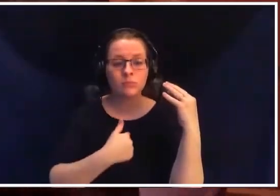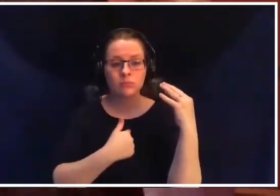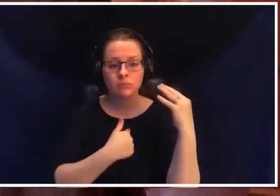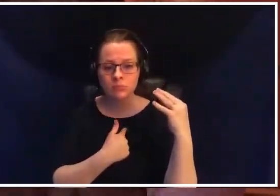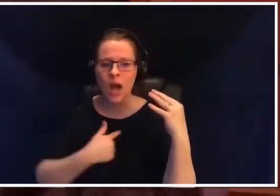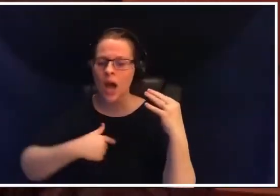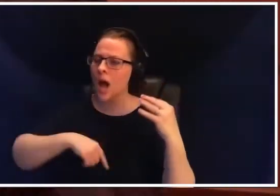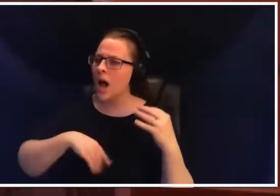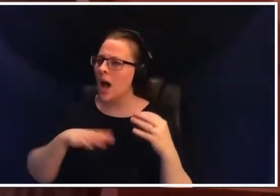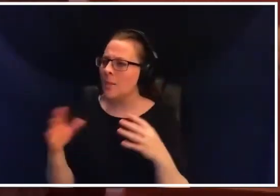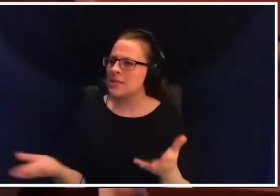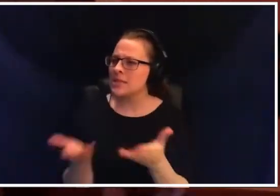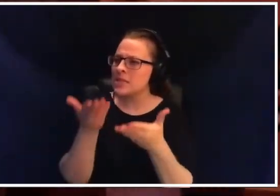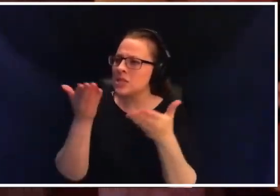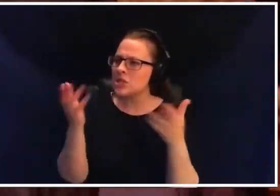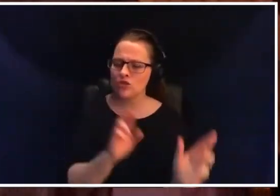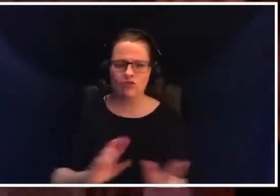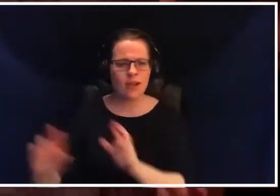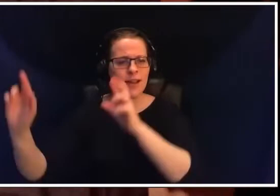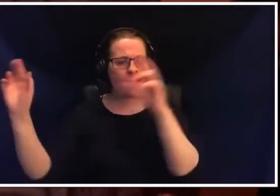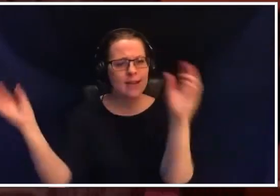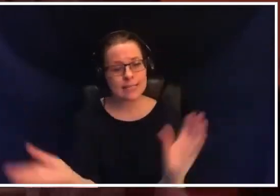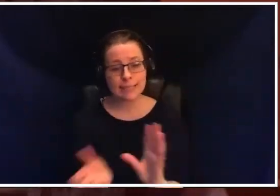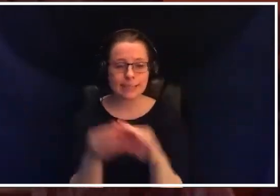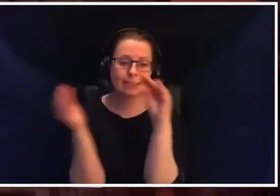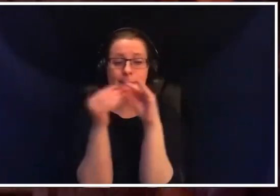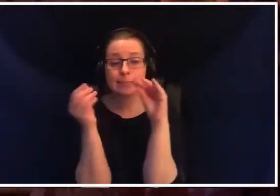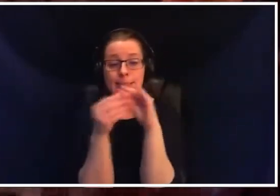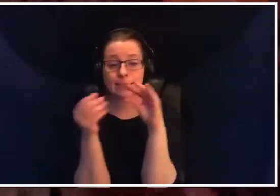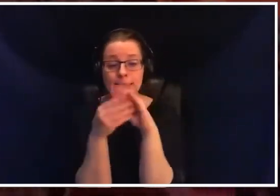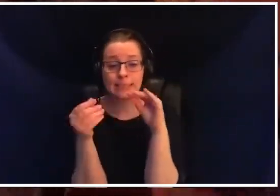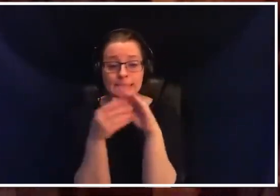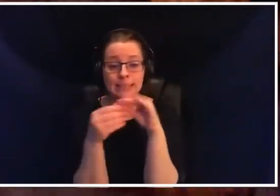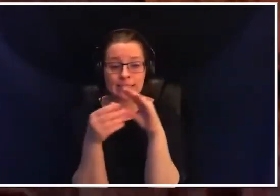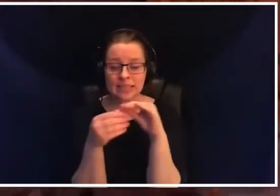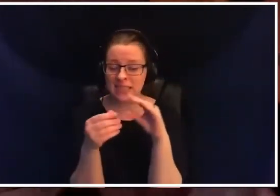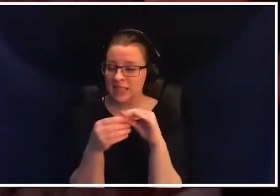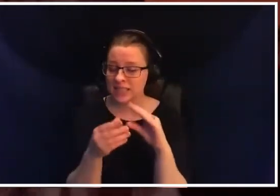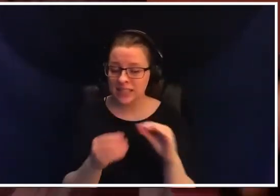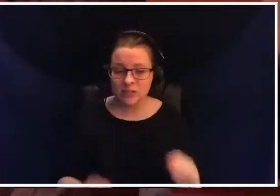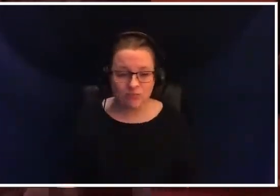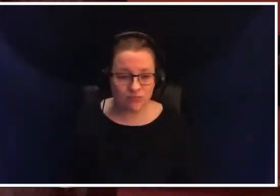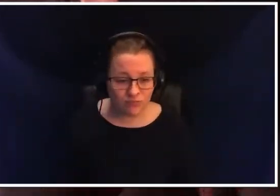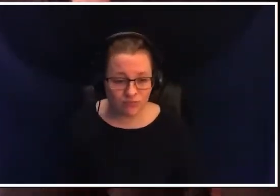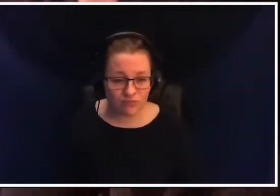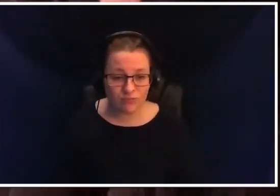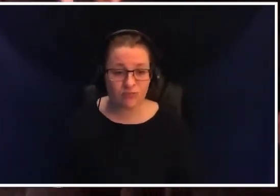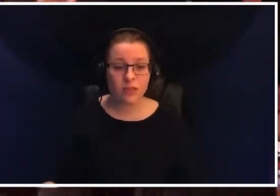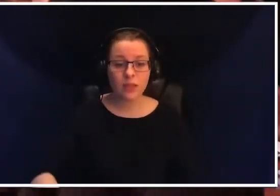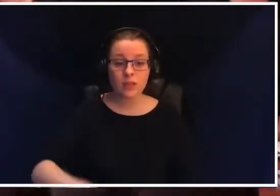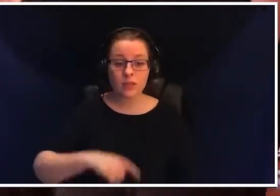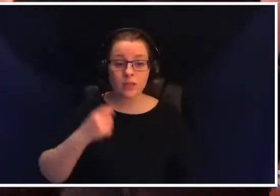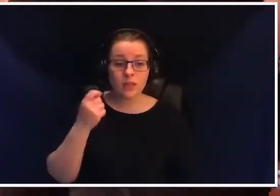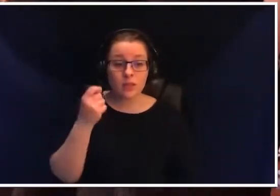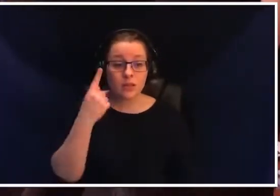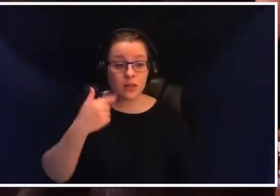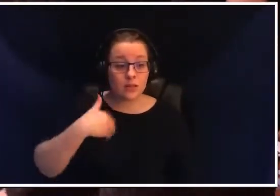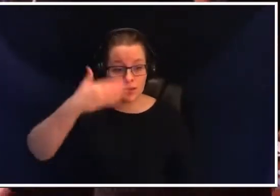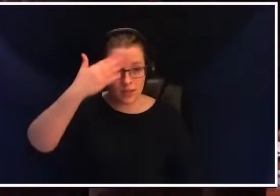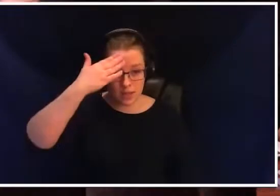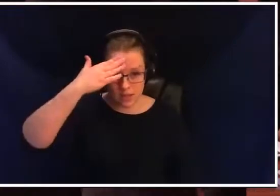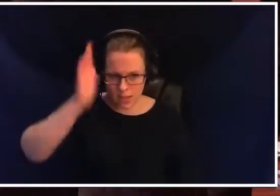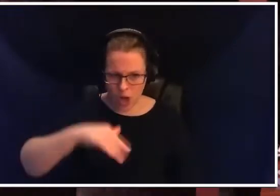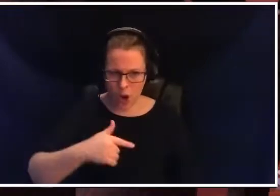way from N-C-I-N-O to be treated like sewage that smells. I'm certainly not